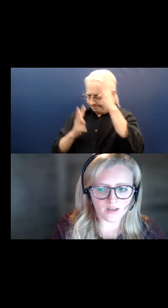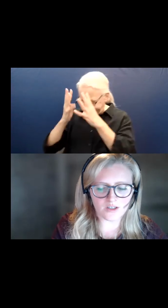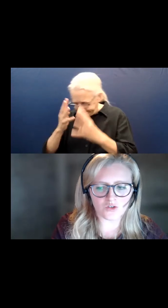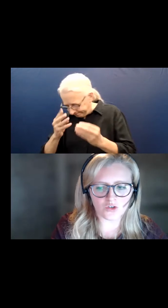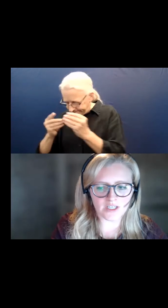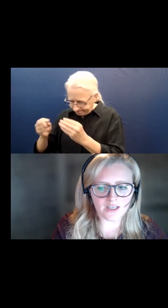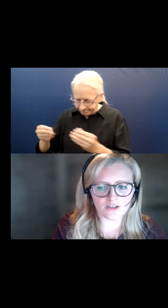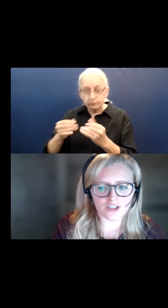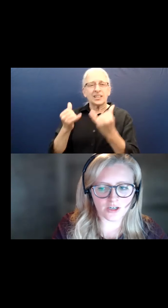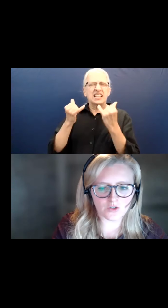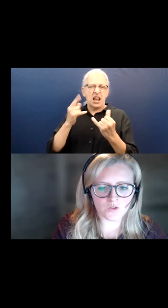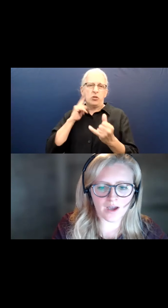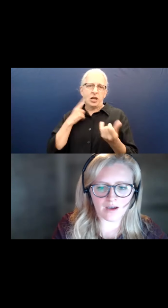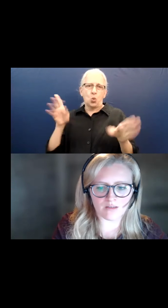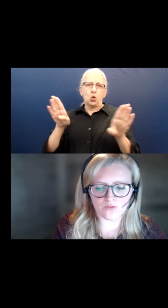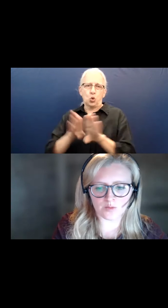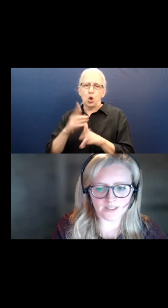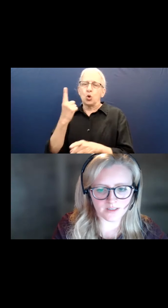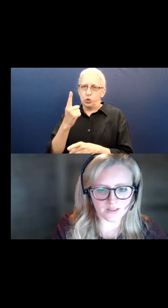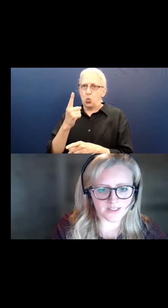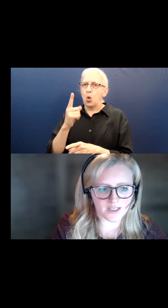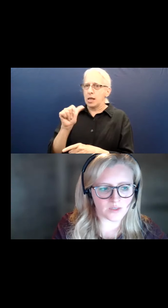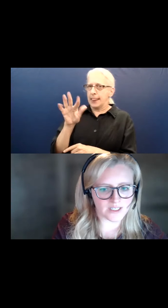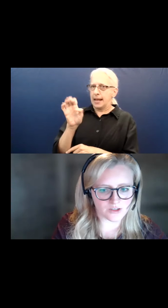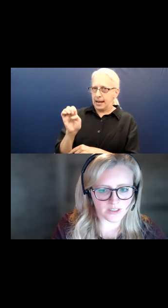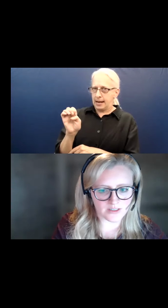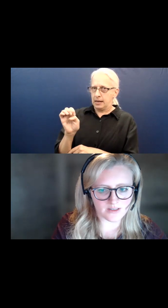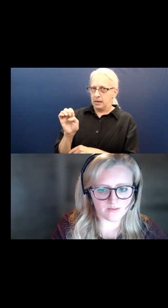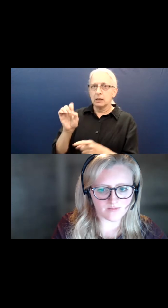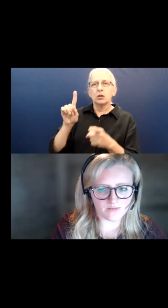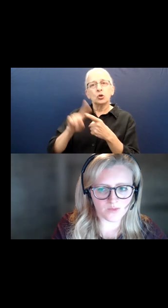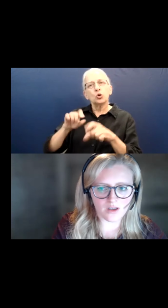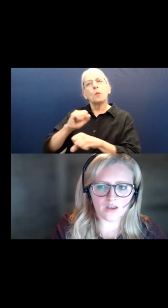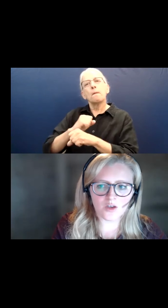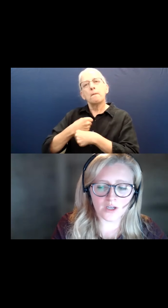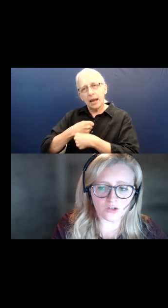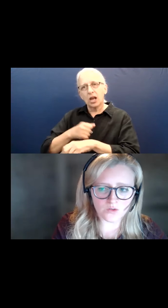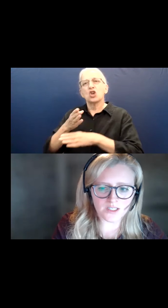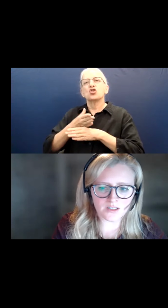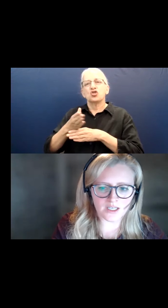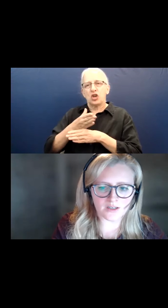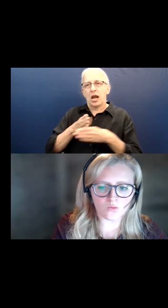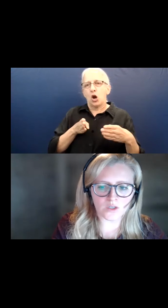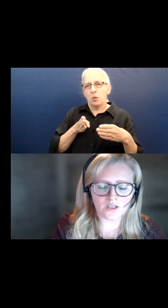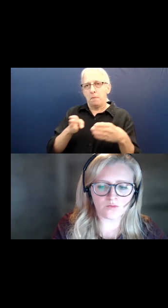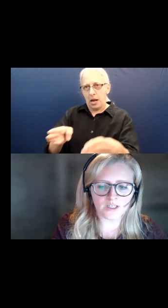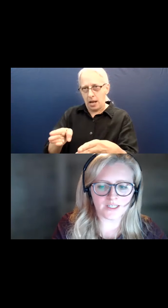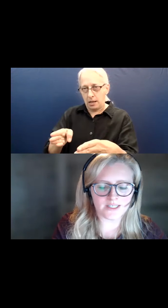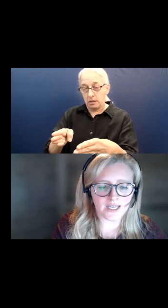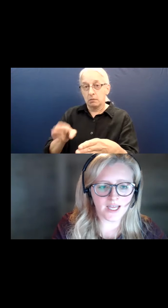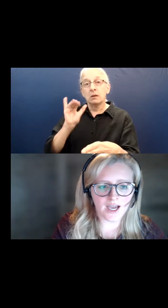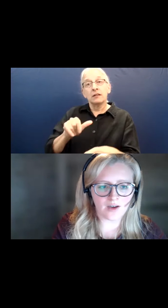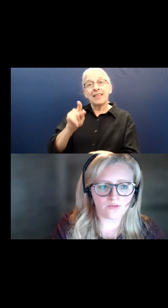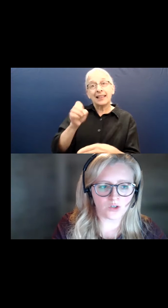Parkway to create a shared use path for bicyclists and pedestrians. By closing the lane, we can fit